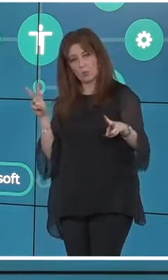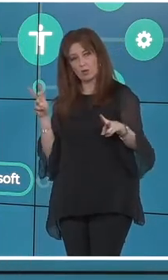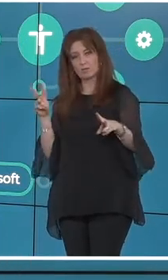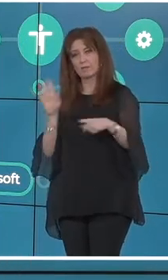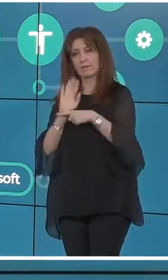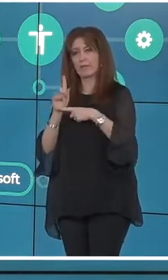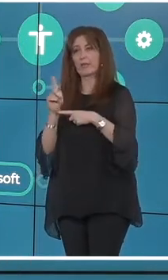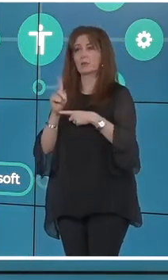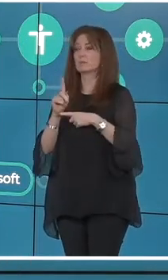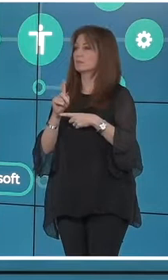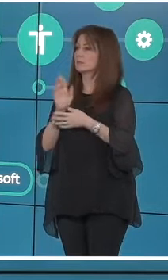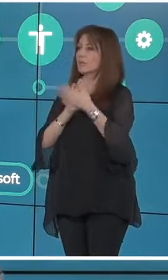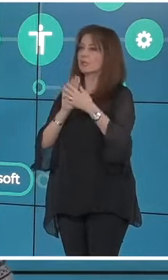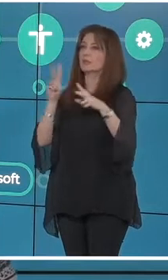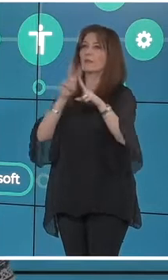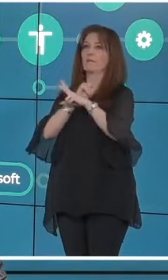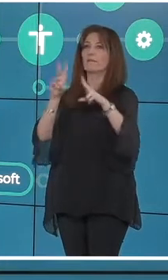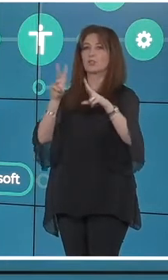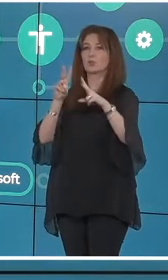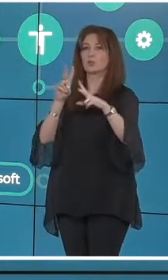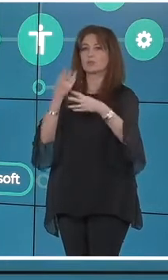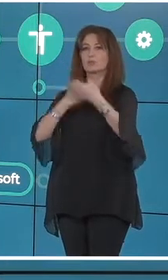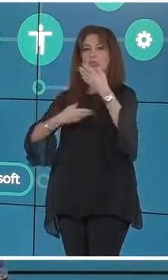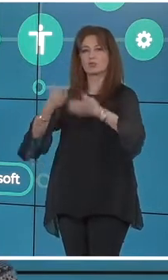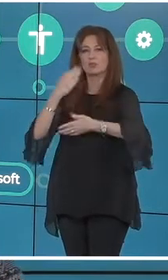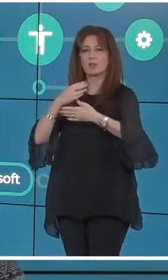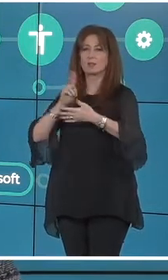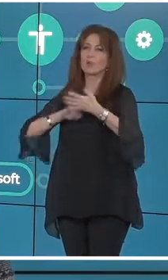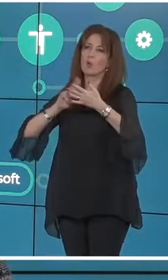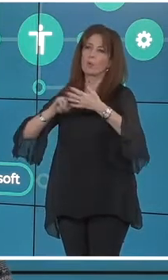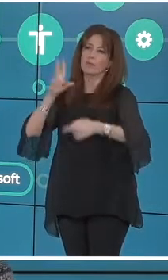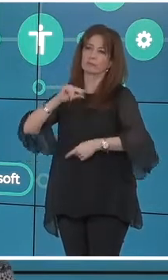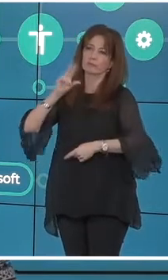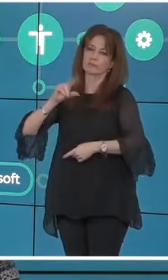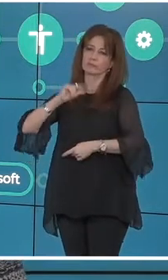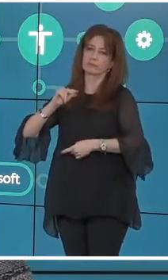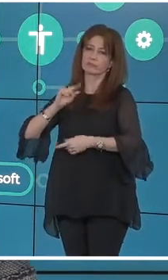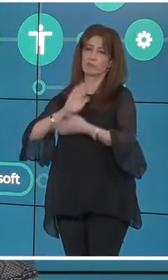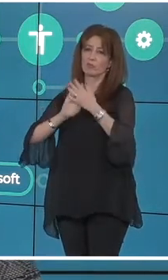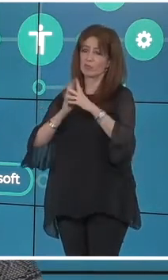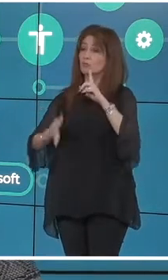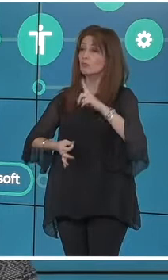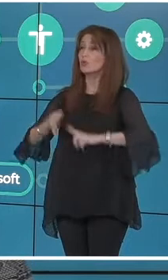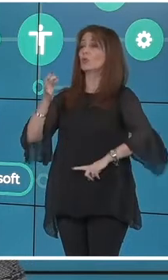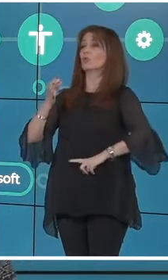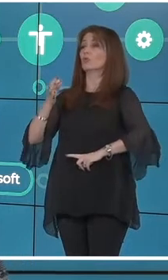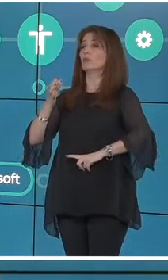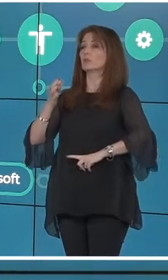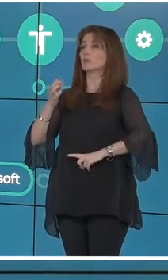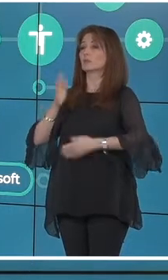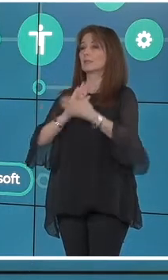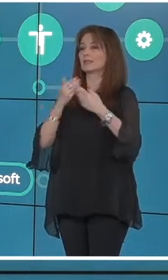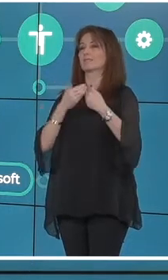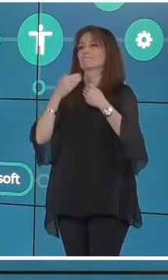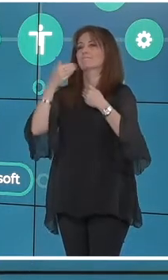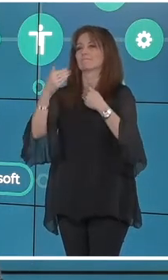the visual scenes to be described. So usually it's just someone narrating it, but it was interesting in the enhanced audio description, kind of maybe taking it a bit